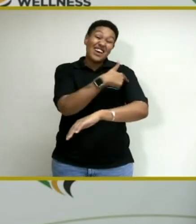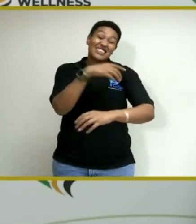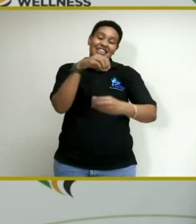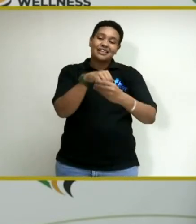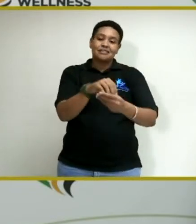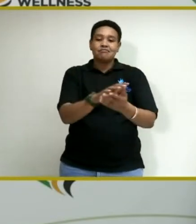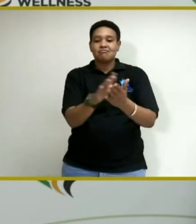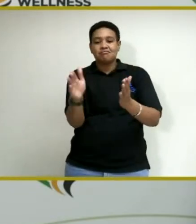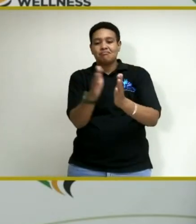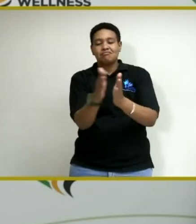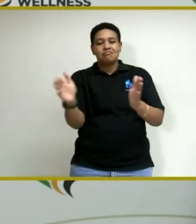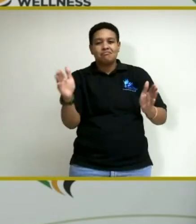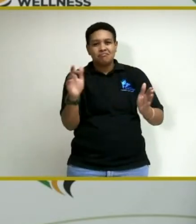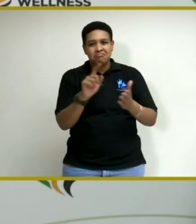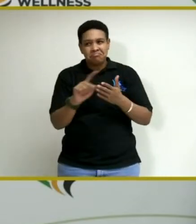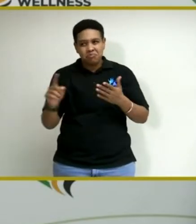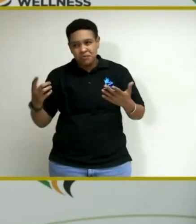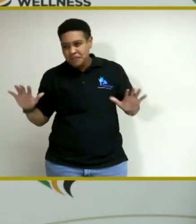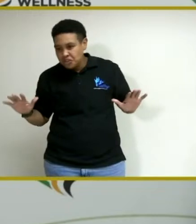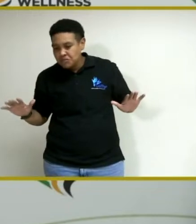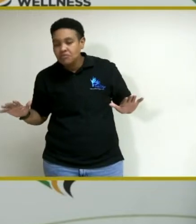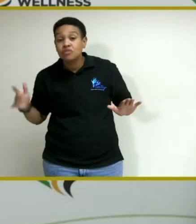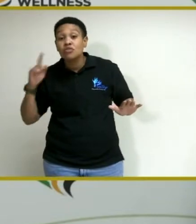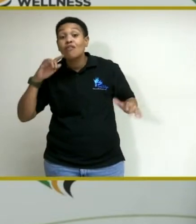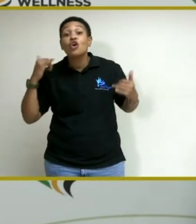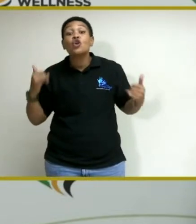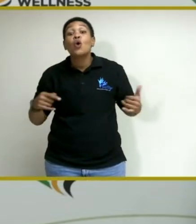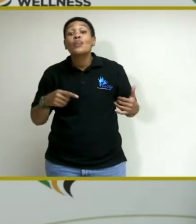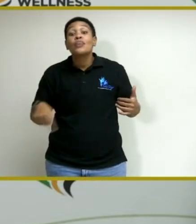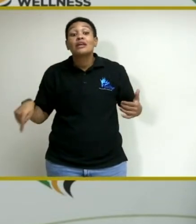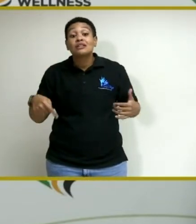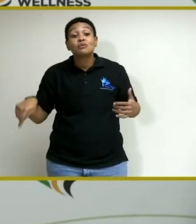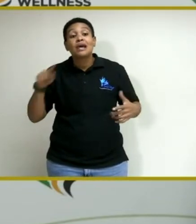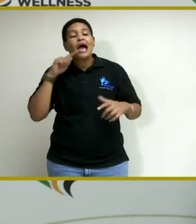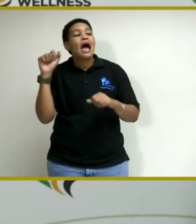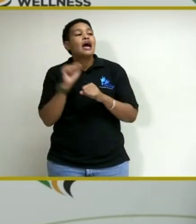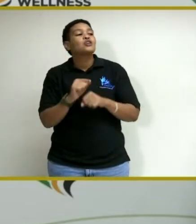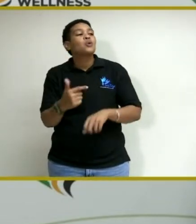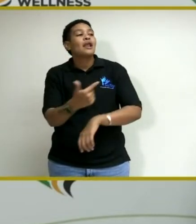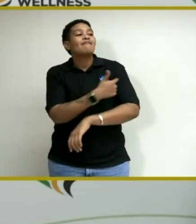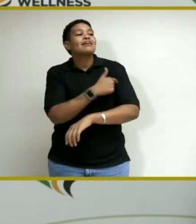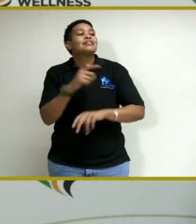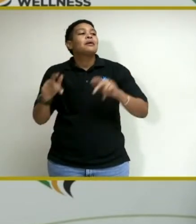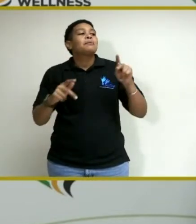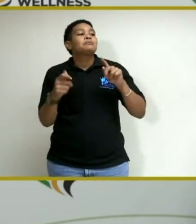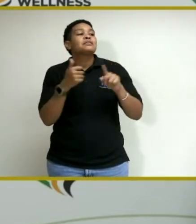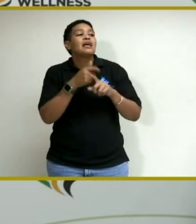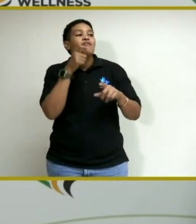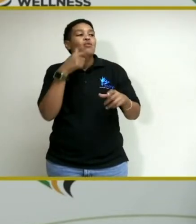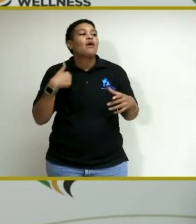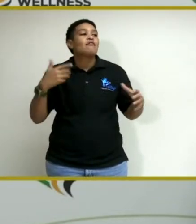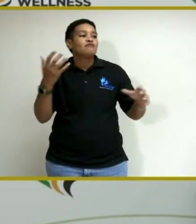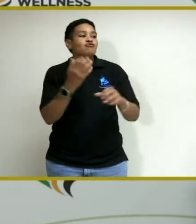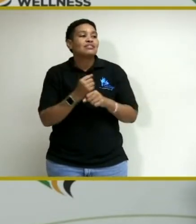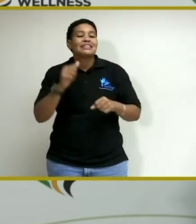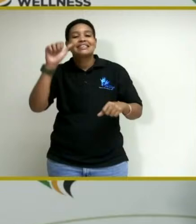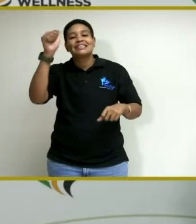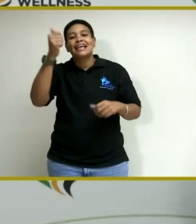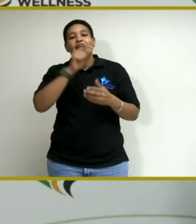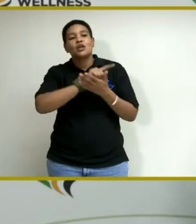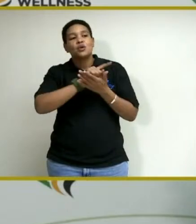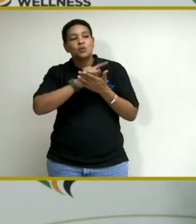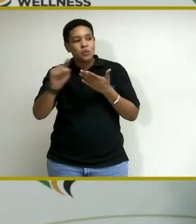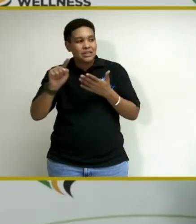Blitz past. So we are now, for this week, actually vaccinating persons who would have received 10 weeks